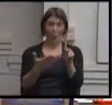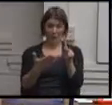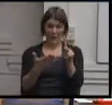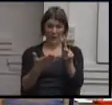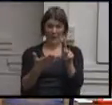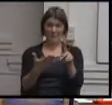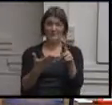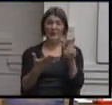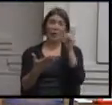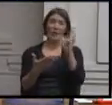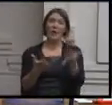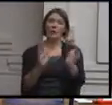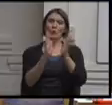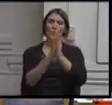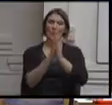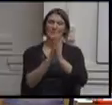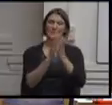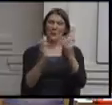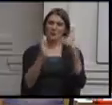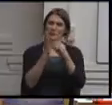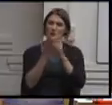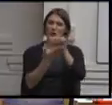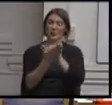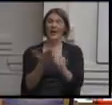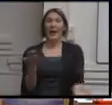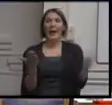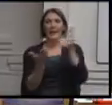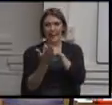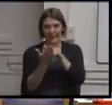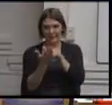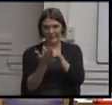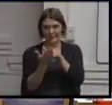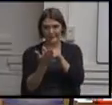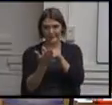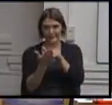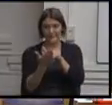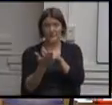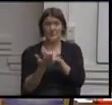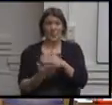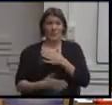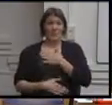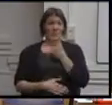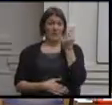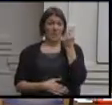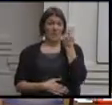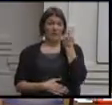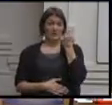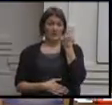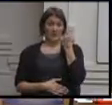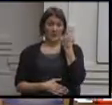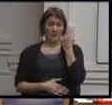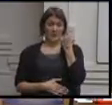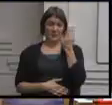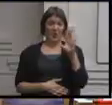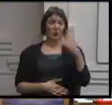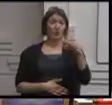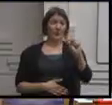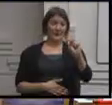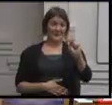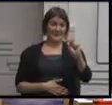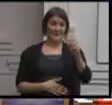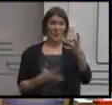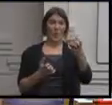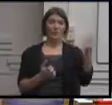as a request for agenda time again. And as I understand it, Chris wants to